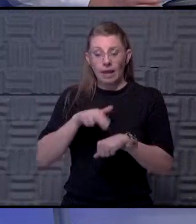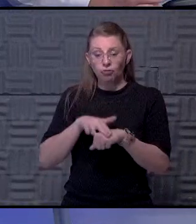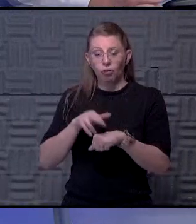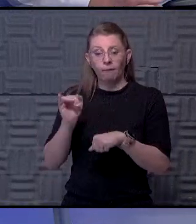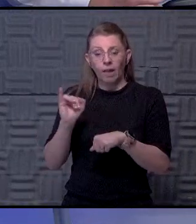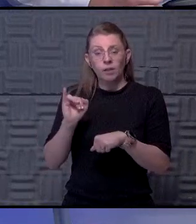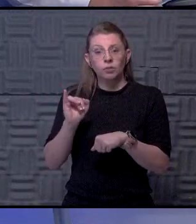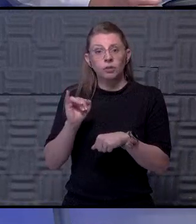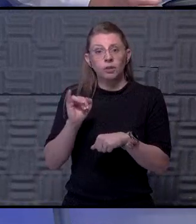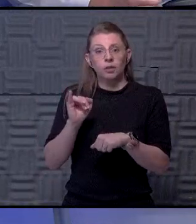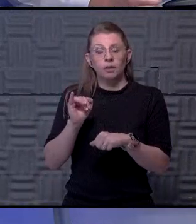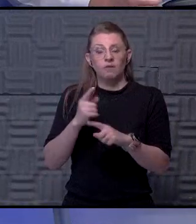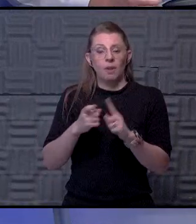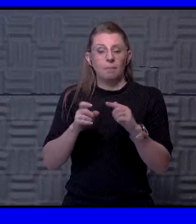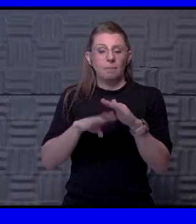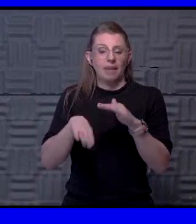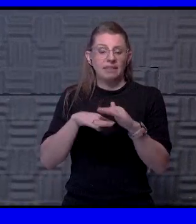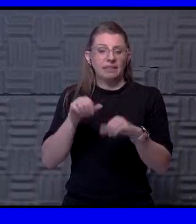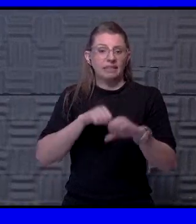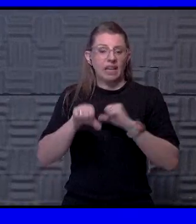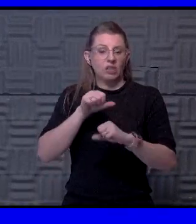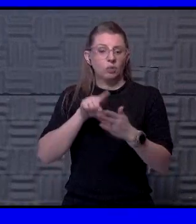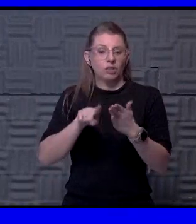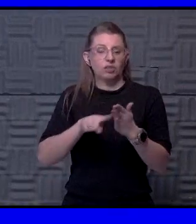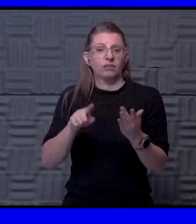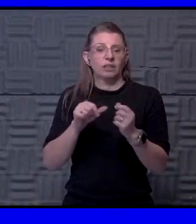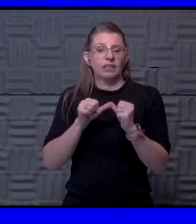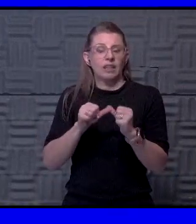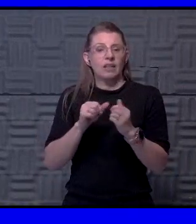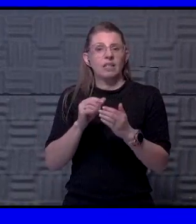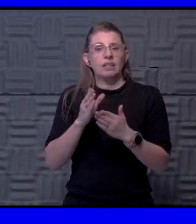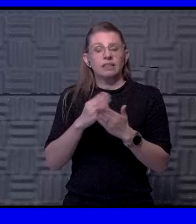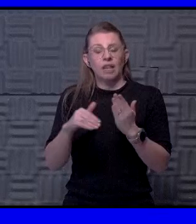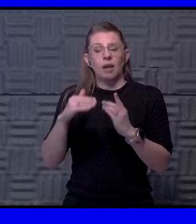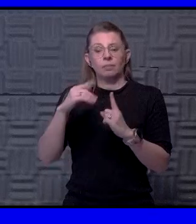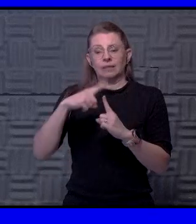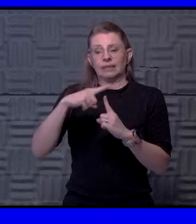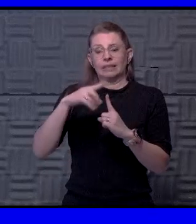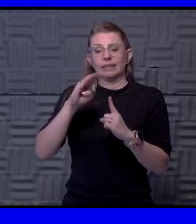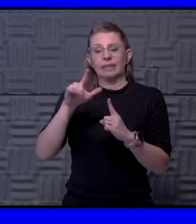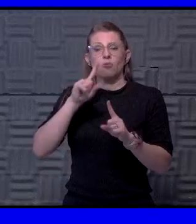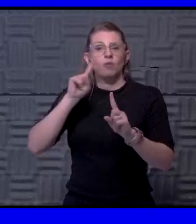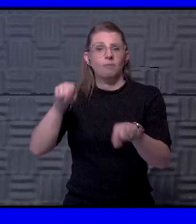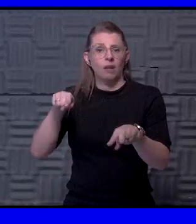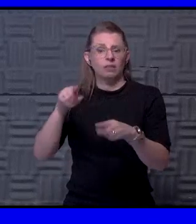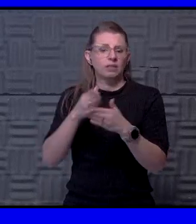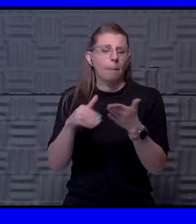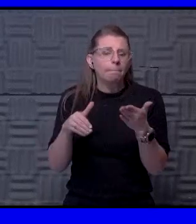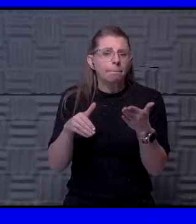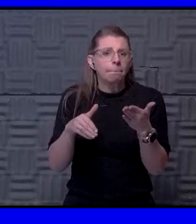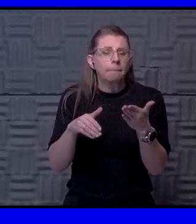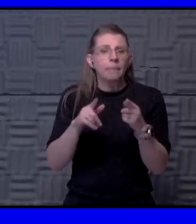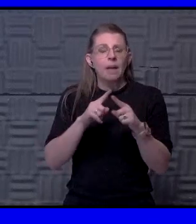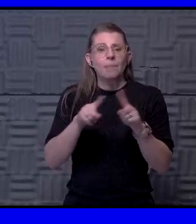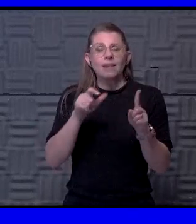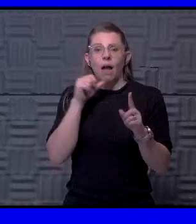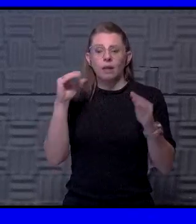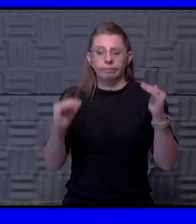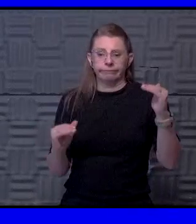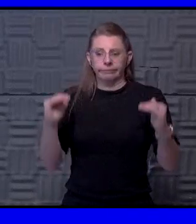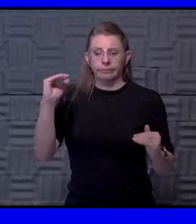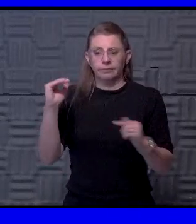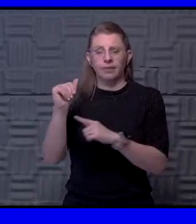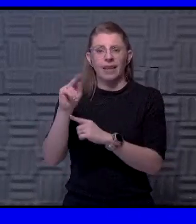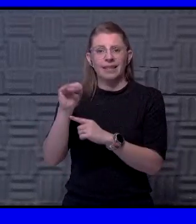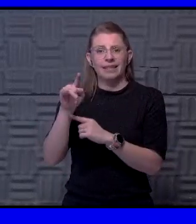infections, from some basic science research, that you continue to have some T cell responses, although not as great as the antibody levels at